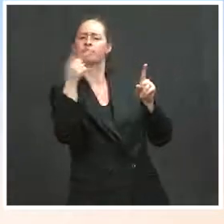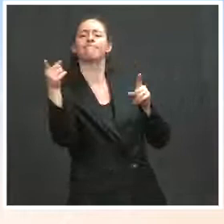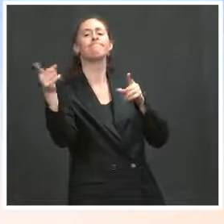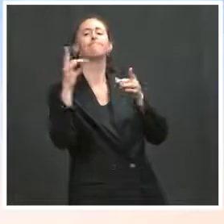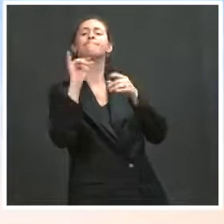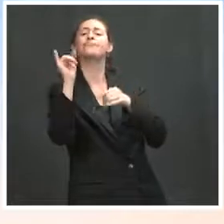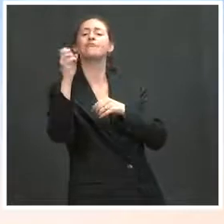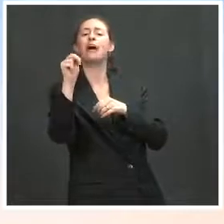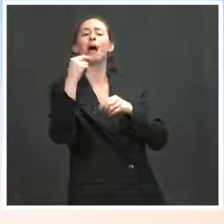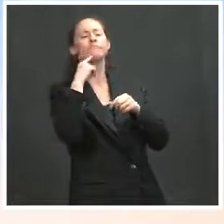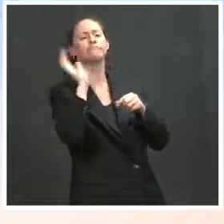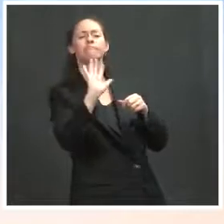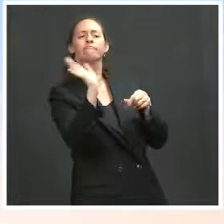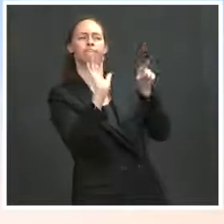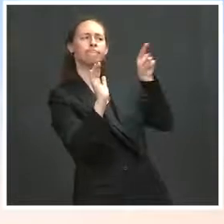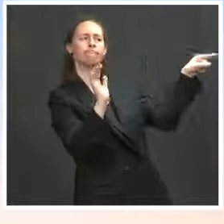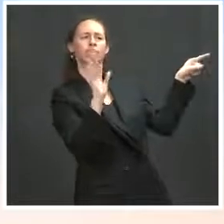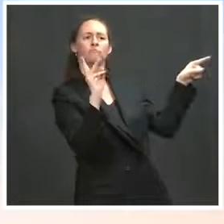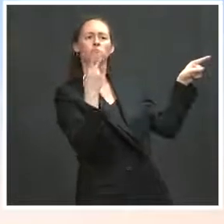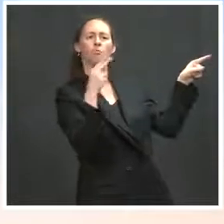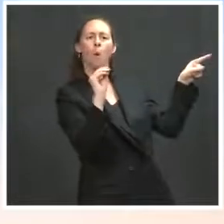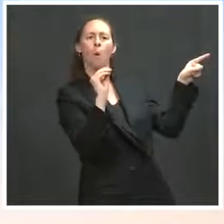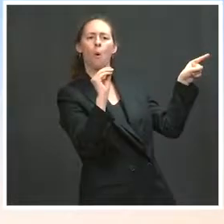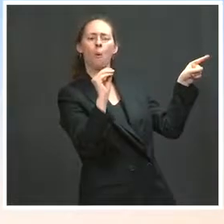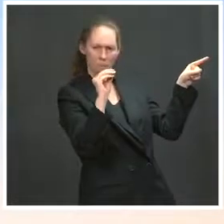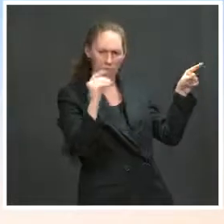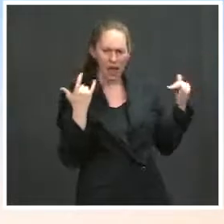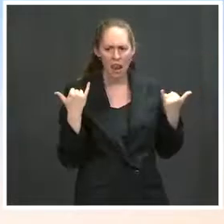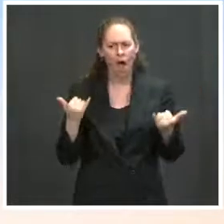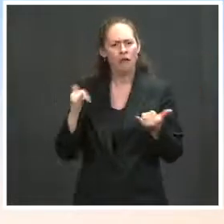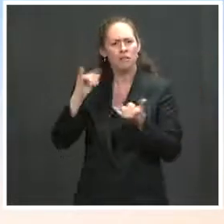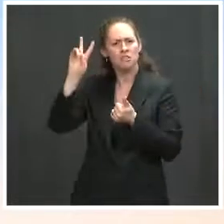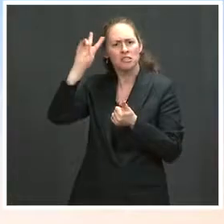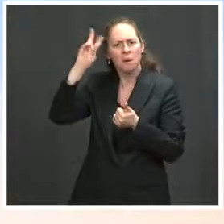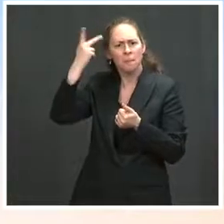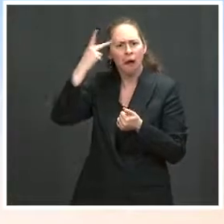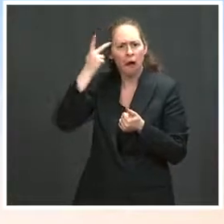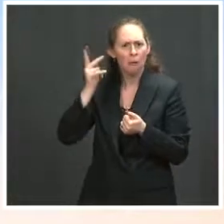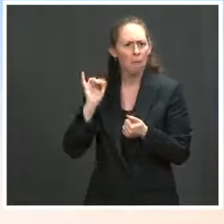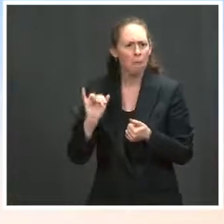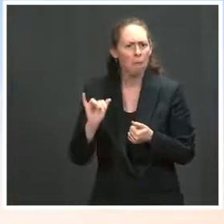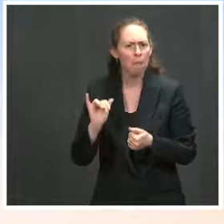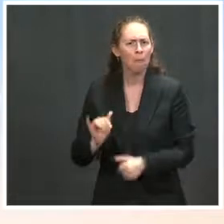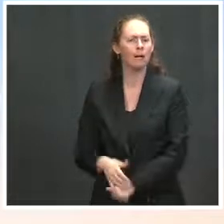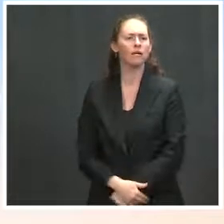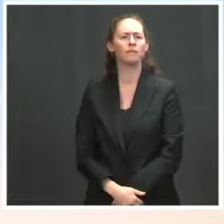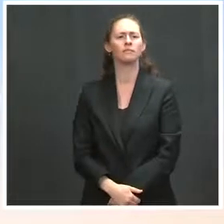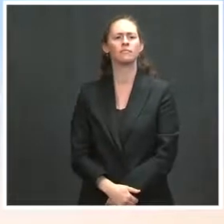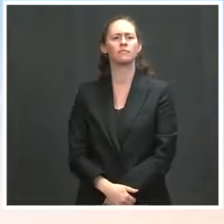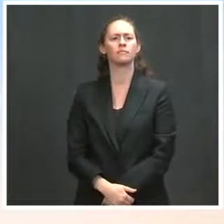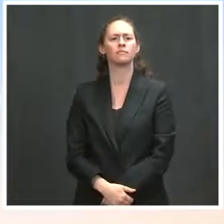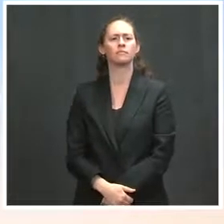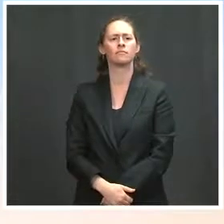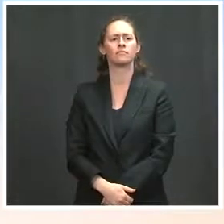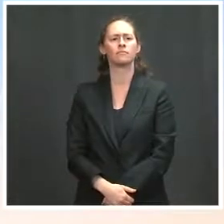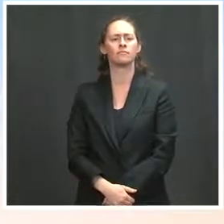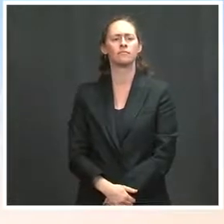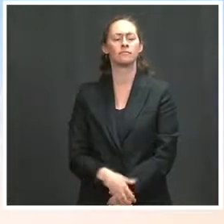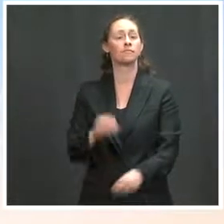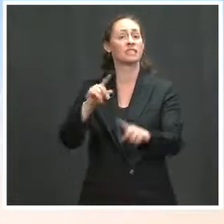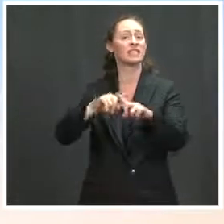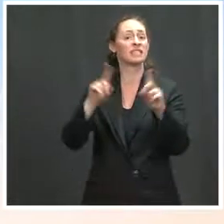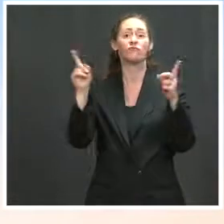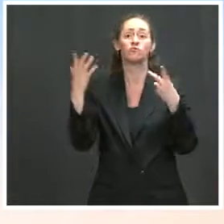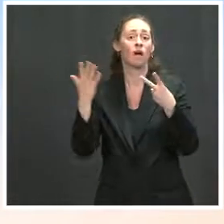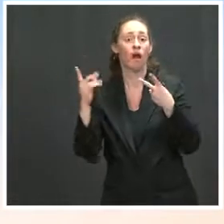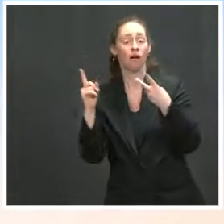has been a change. There also seems like there's been a change in the president's view of the possibility